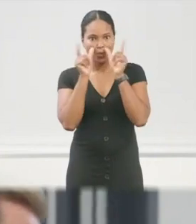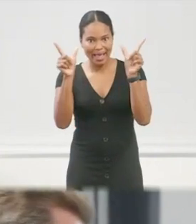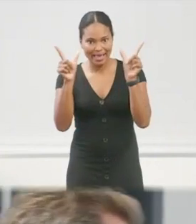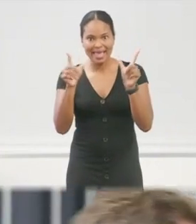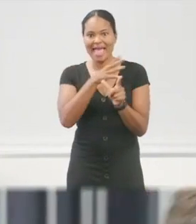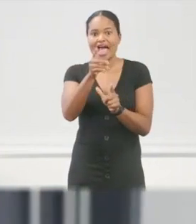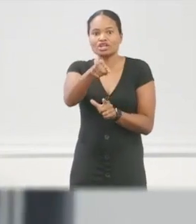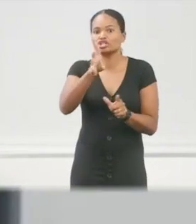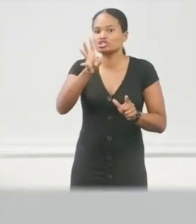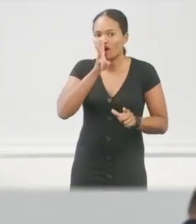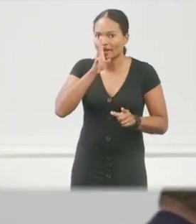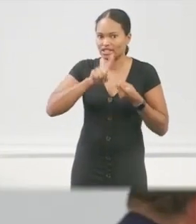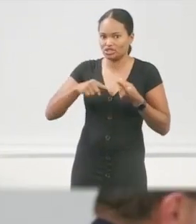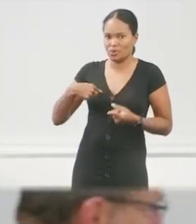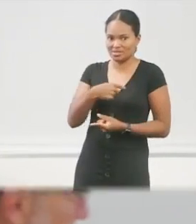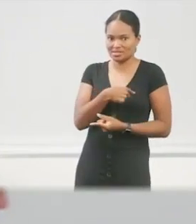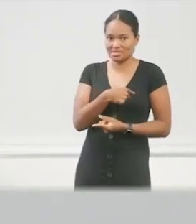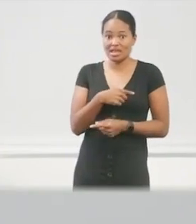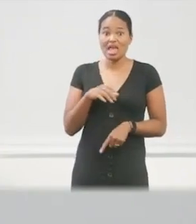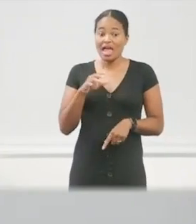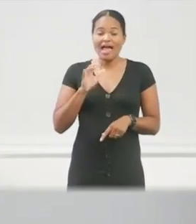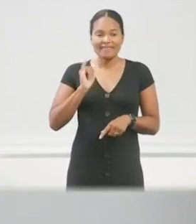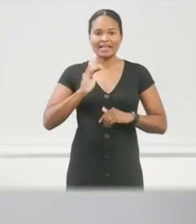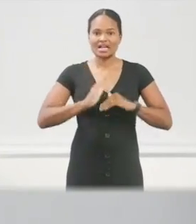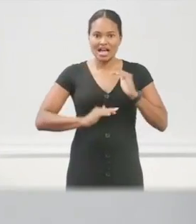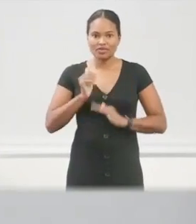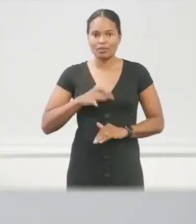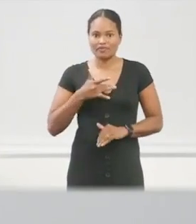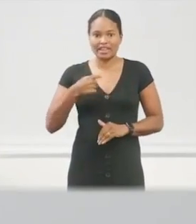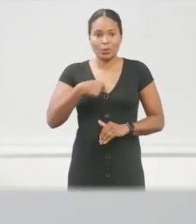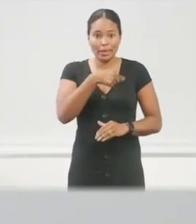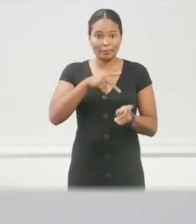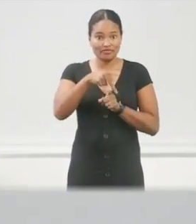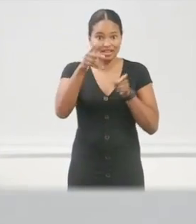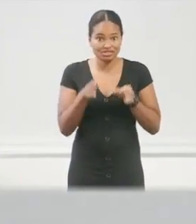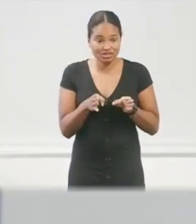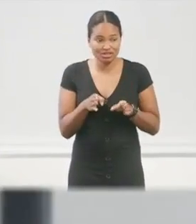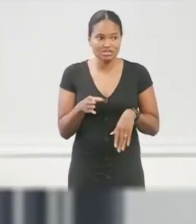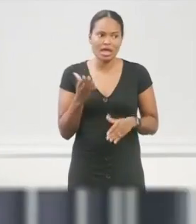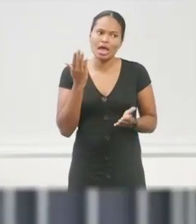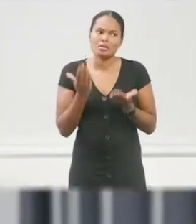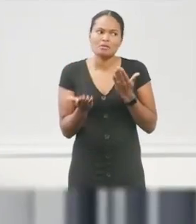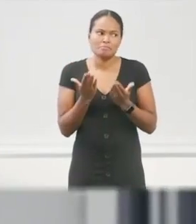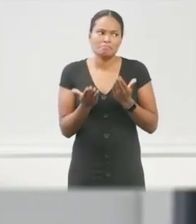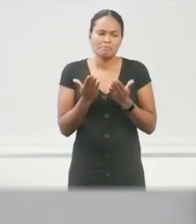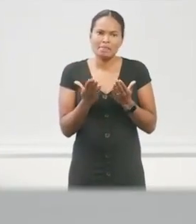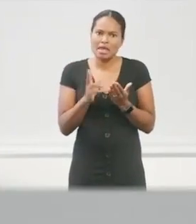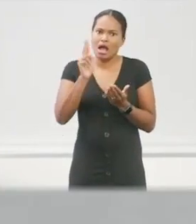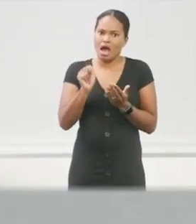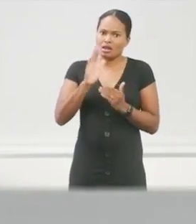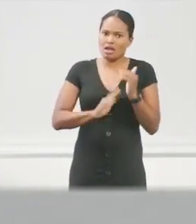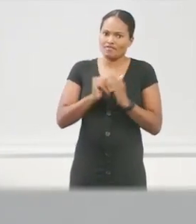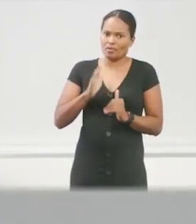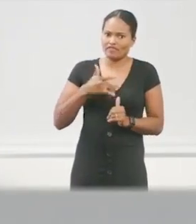And it's a really uncomfortable feeling for us in the field that are professionals. and probably a really uncomfortable feeling for everyone